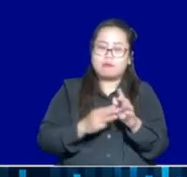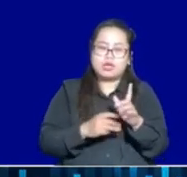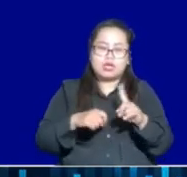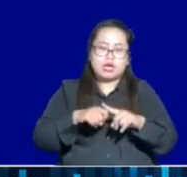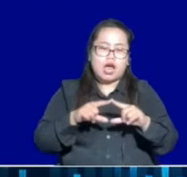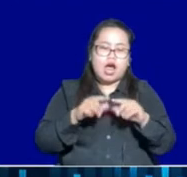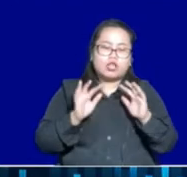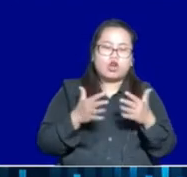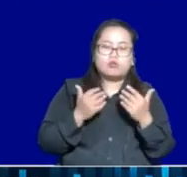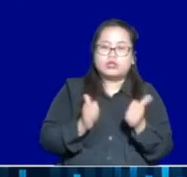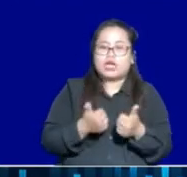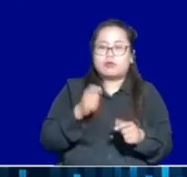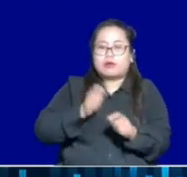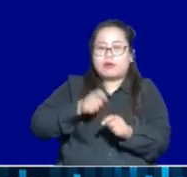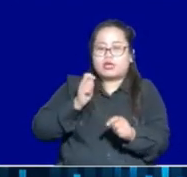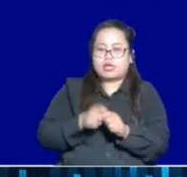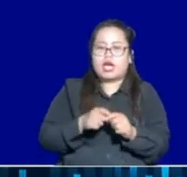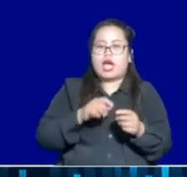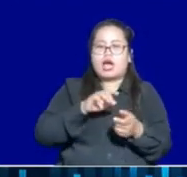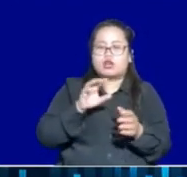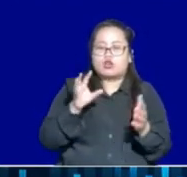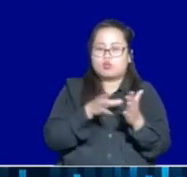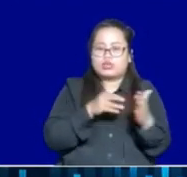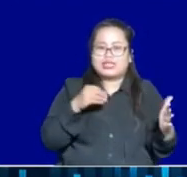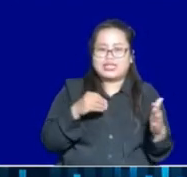movement towards more complex goods.